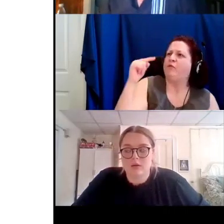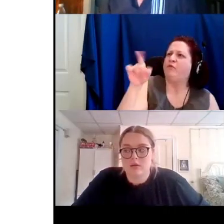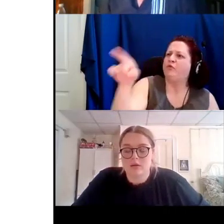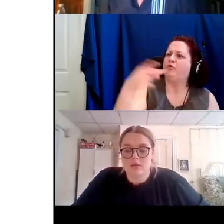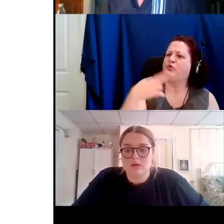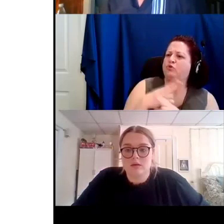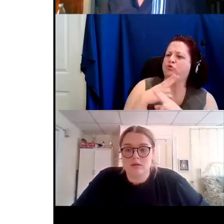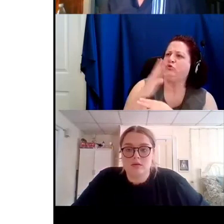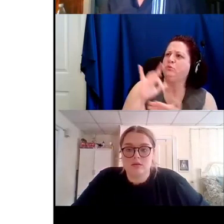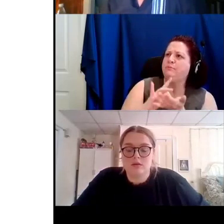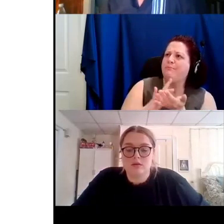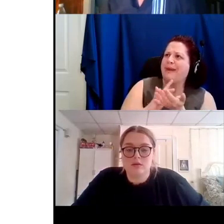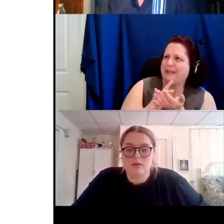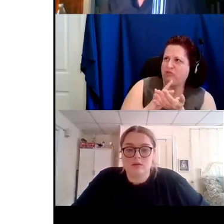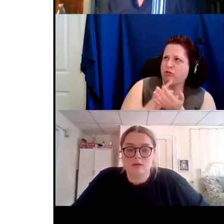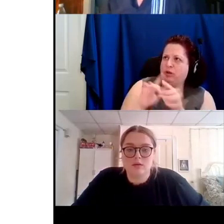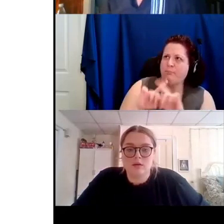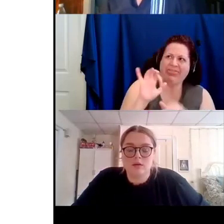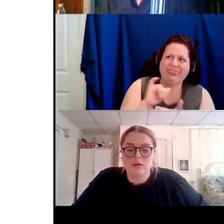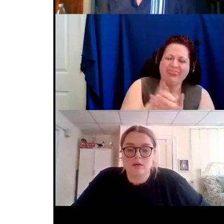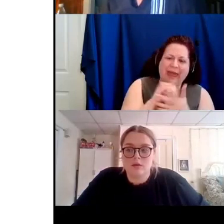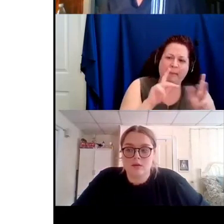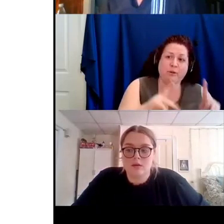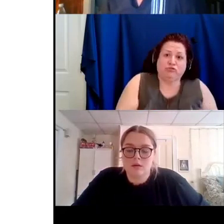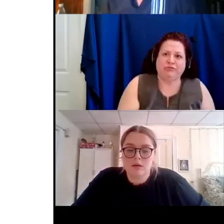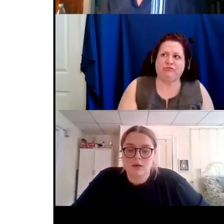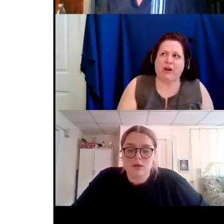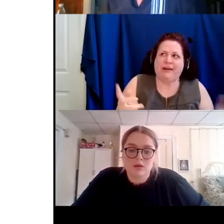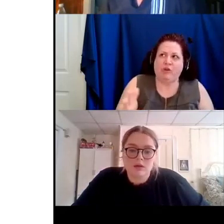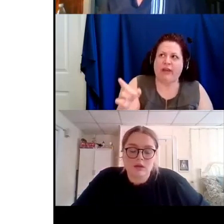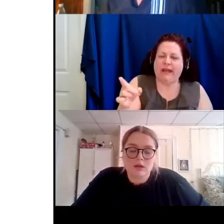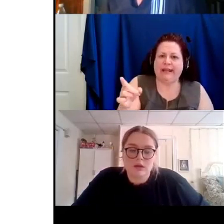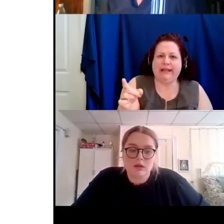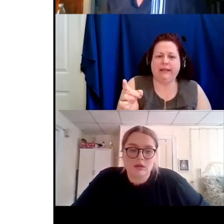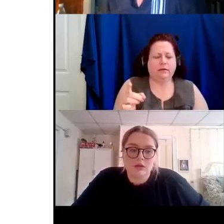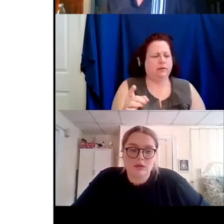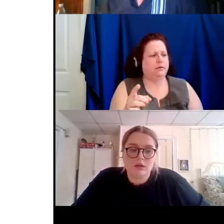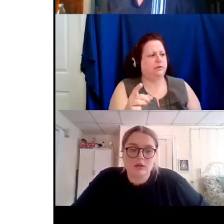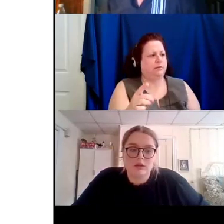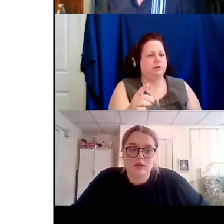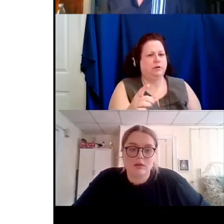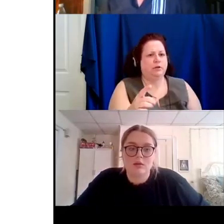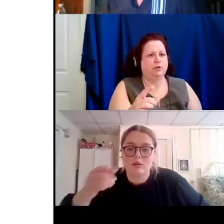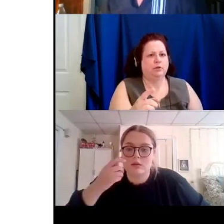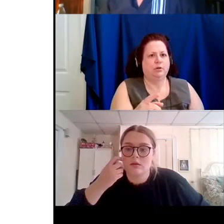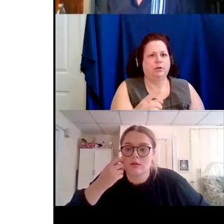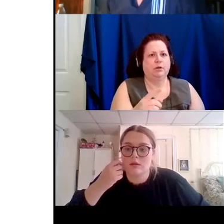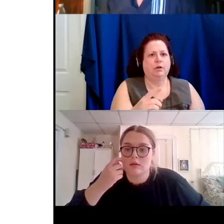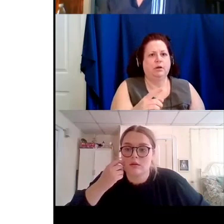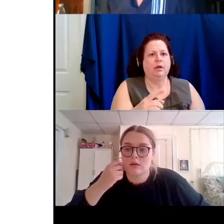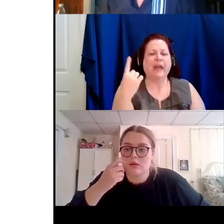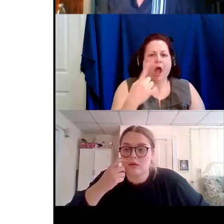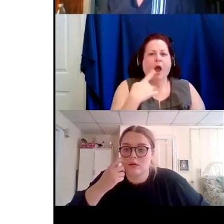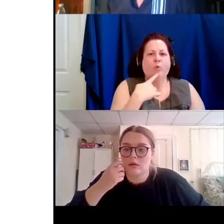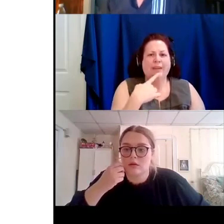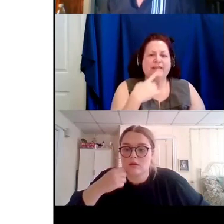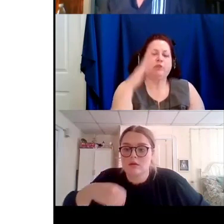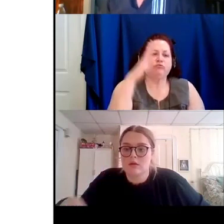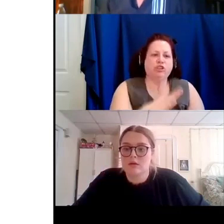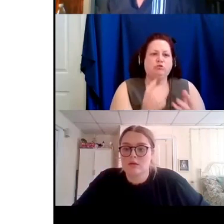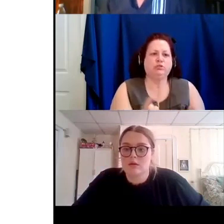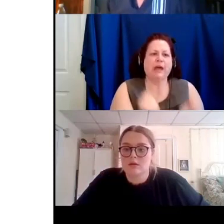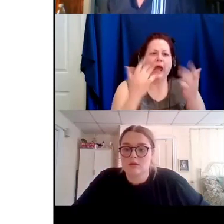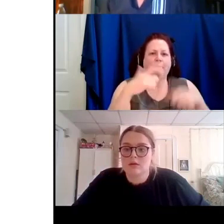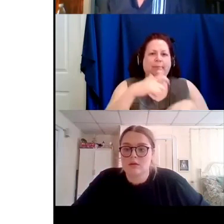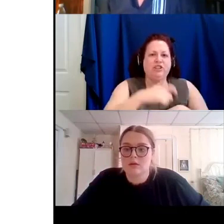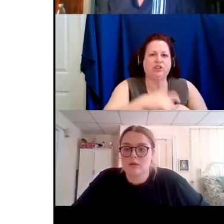medication on an already restrained person, you routinely get it to reduce, the answer is often to reduce the amount of time the person